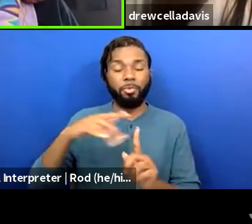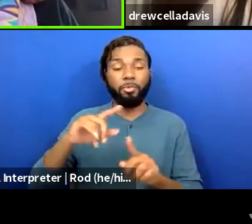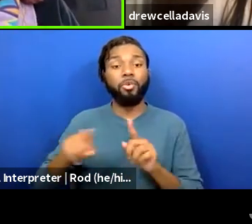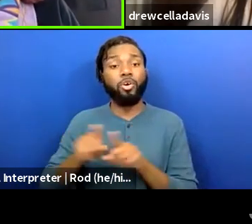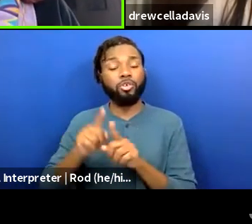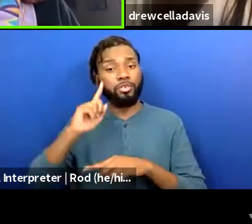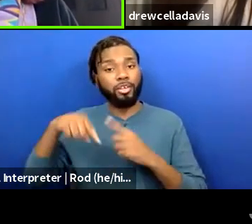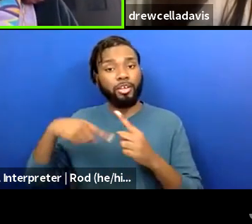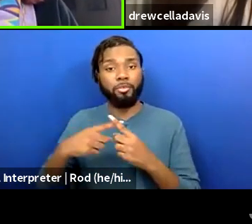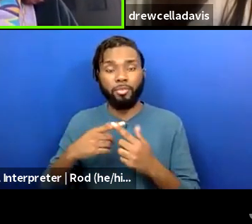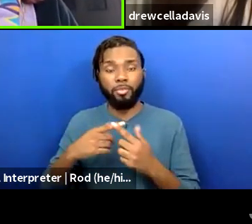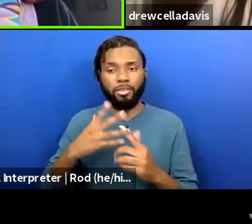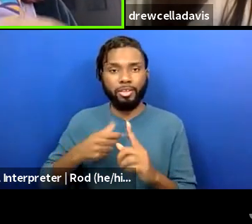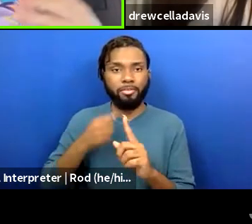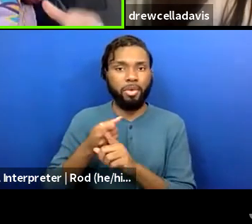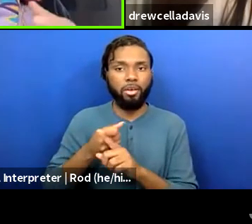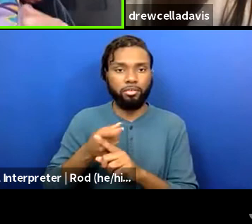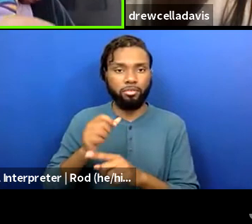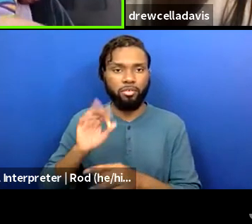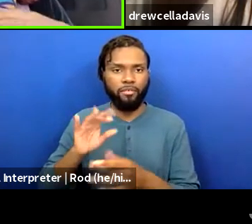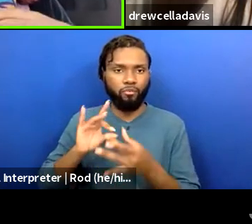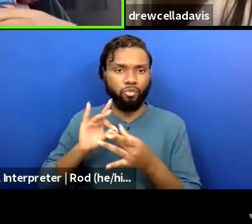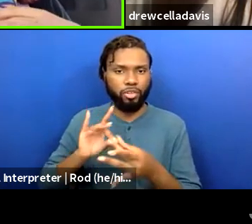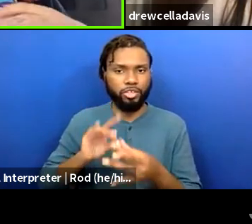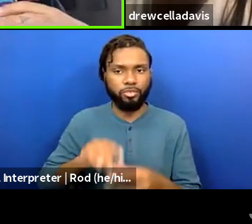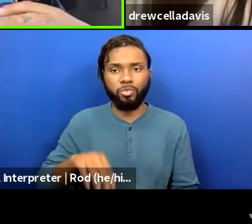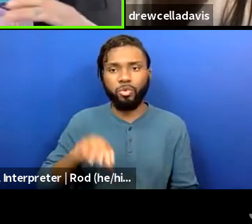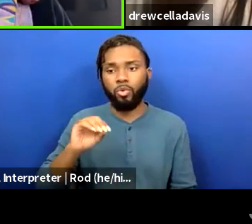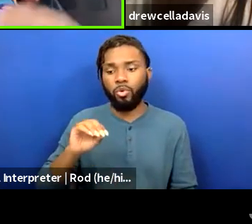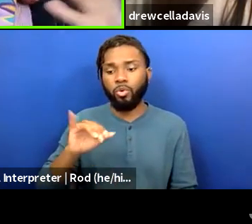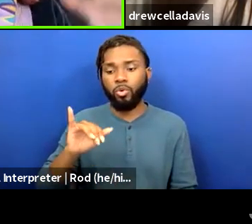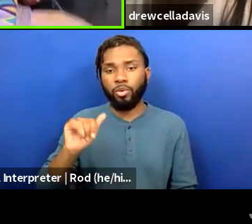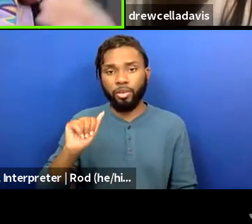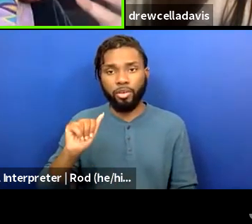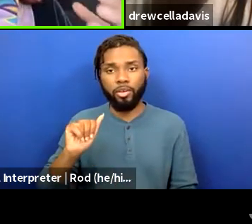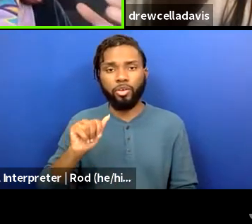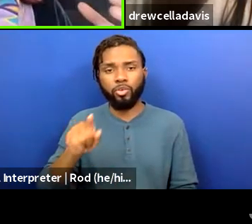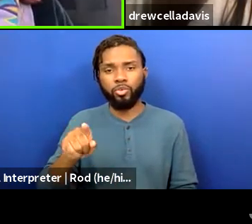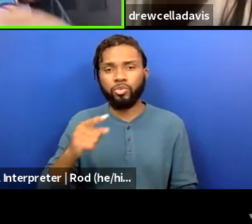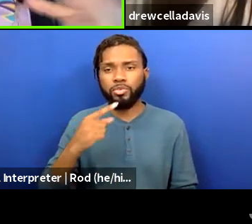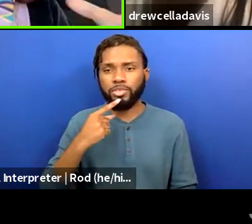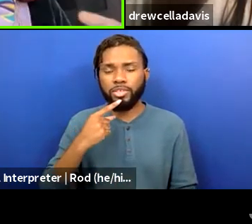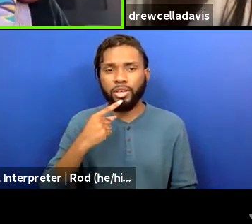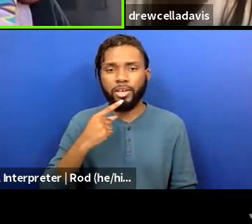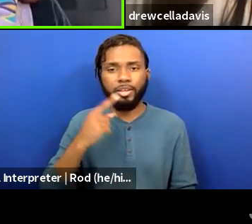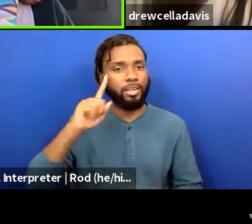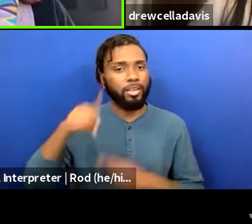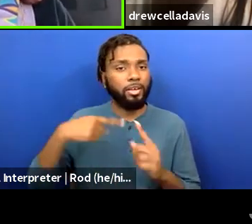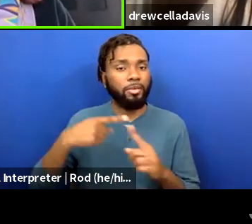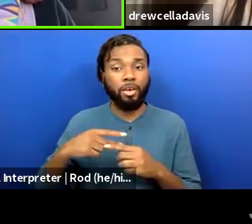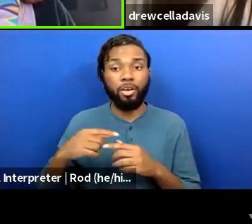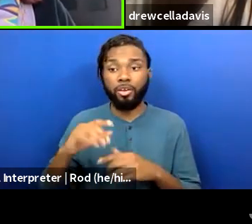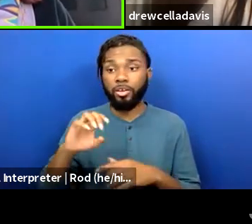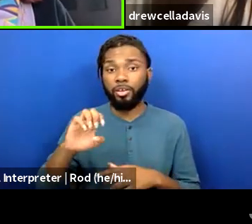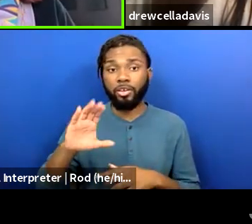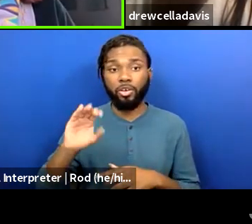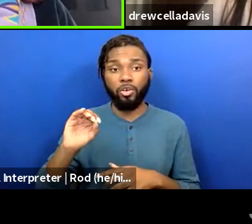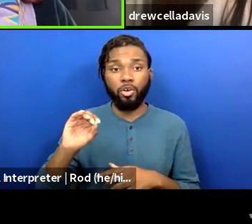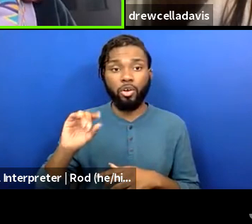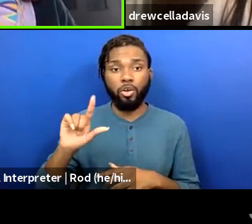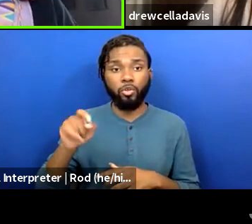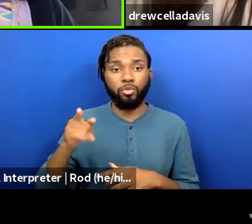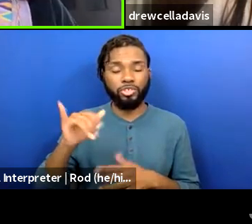in relation, right? Oh yeah, you said, right, thinking about ecology is relation to each other. And the